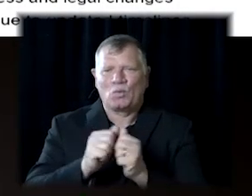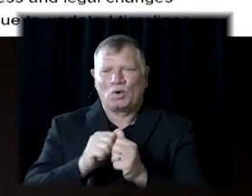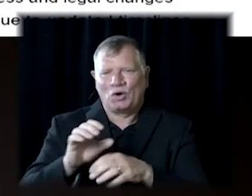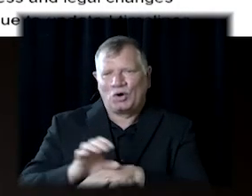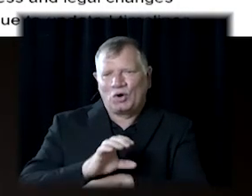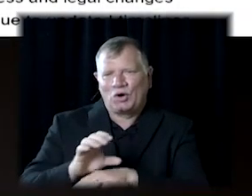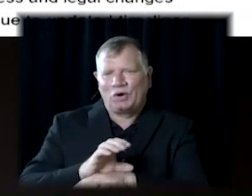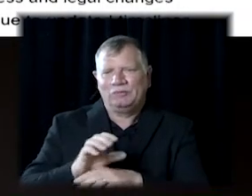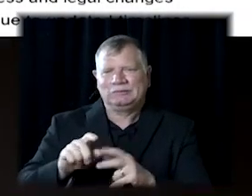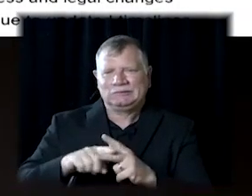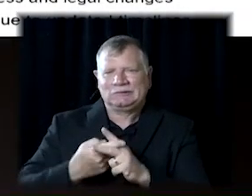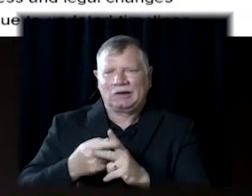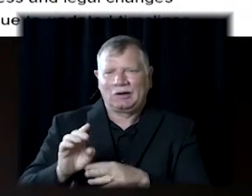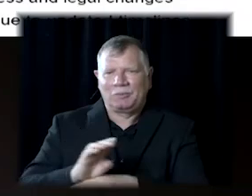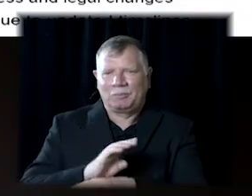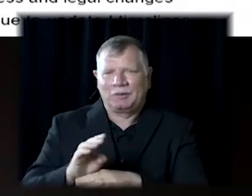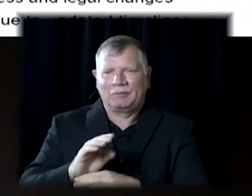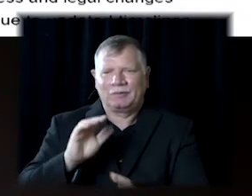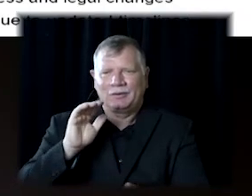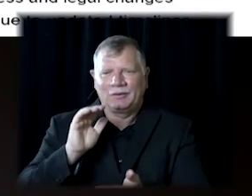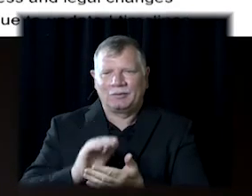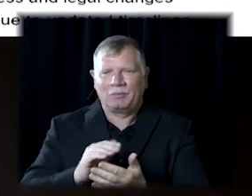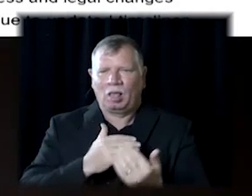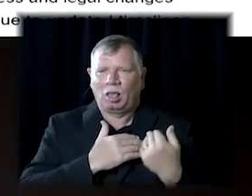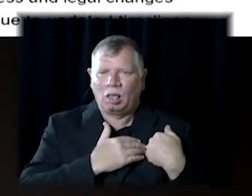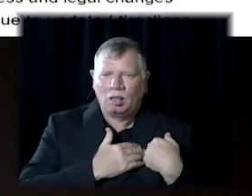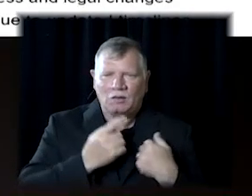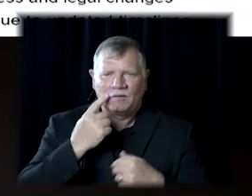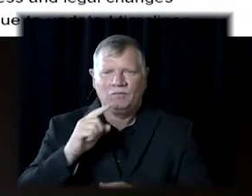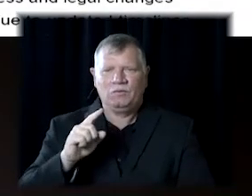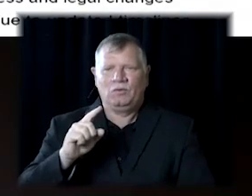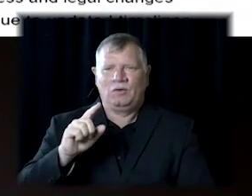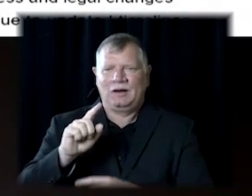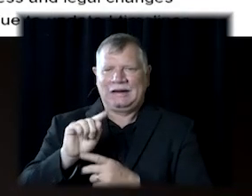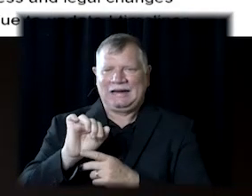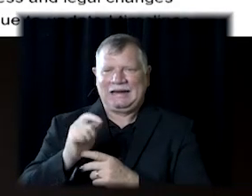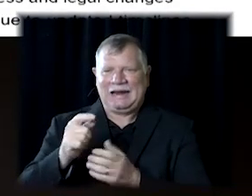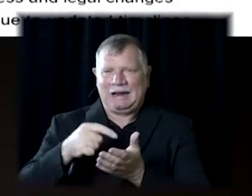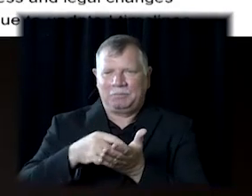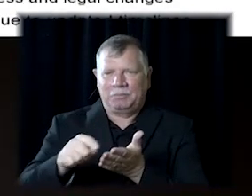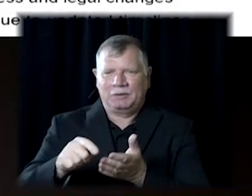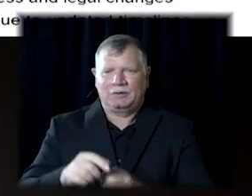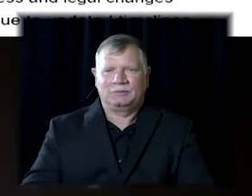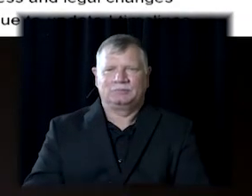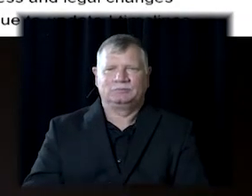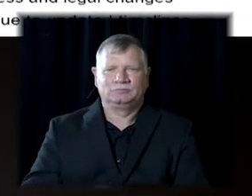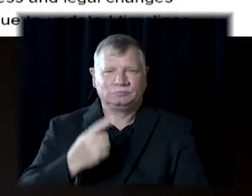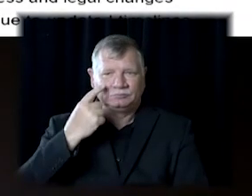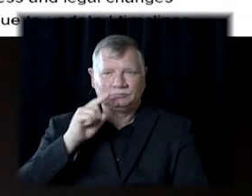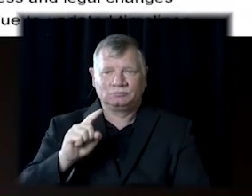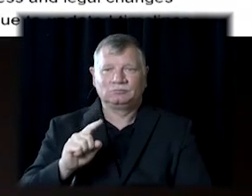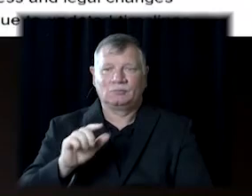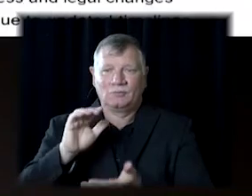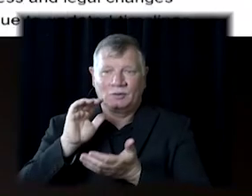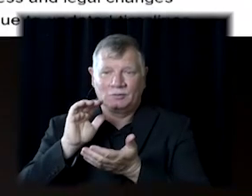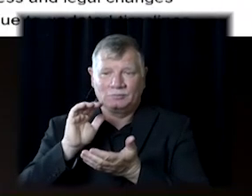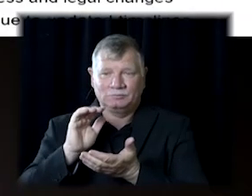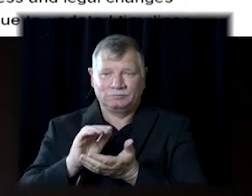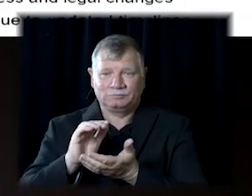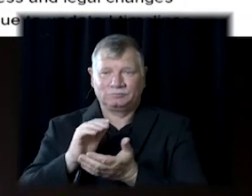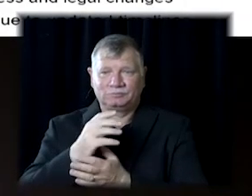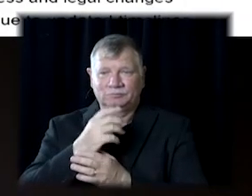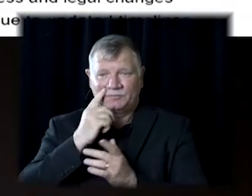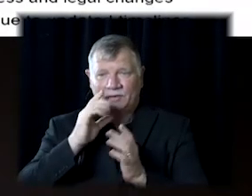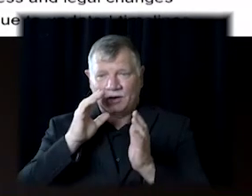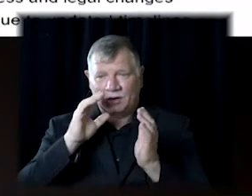improve the ease of starting a business, and reduction of the burden in filing taxes. As such, the reform impact has been reduced and delayed in